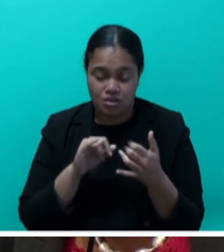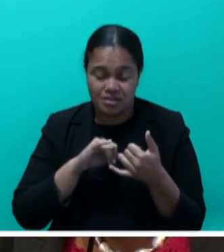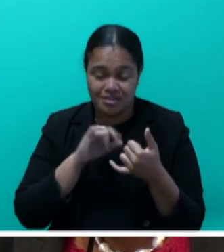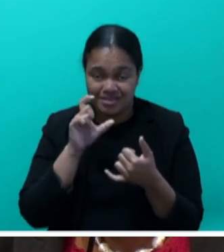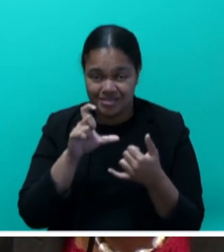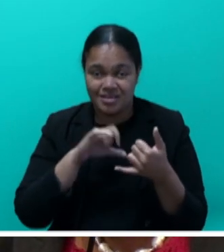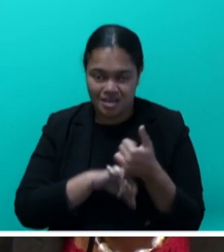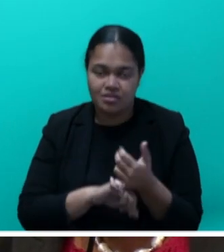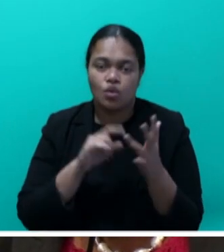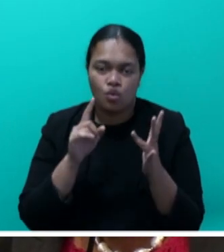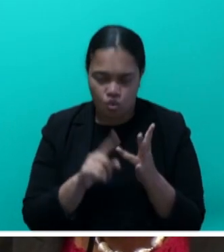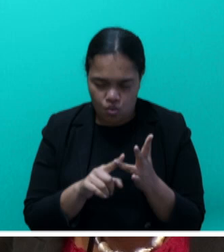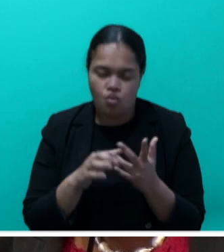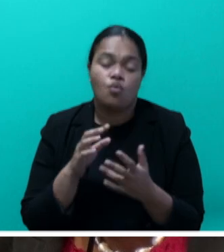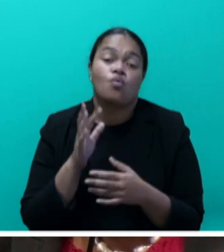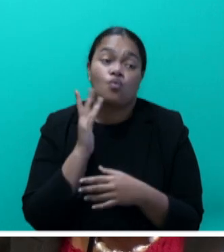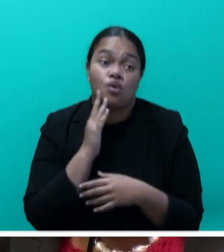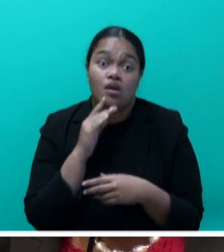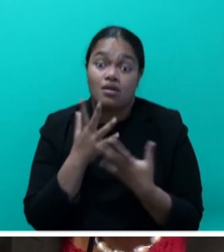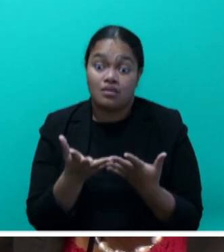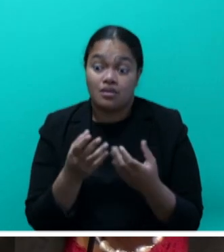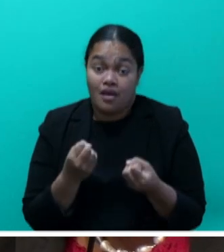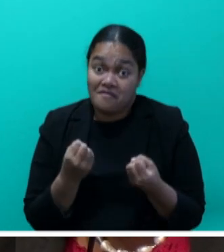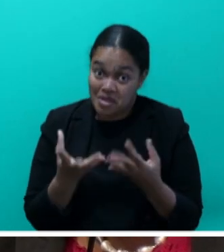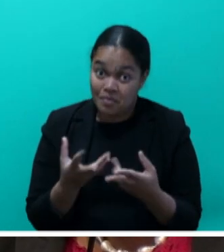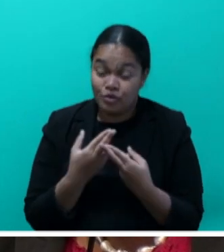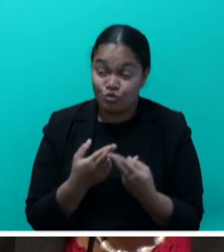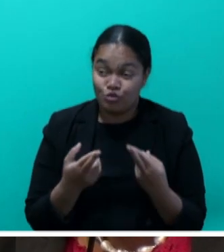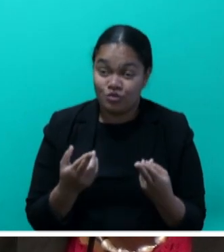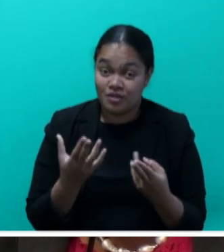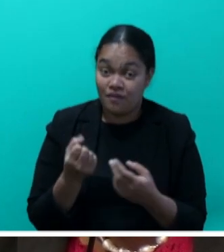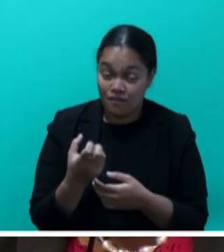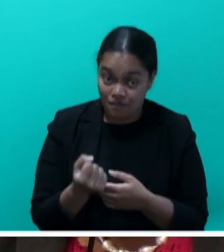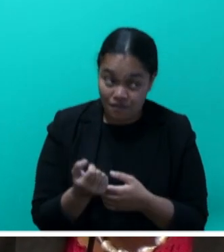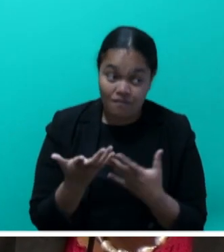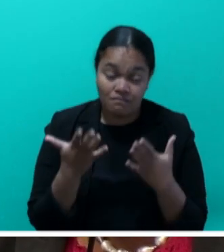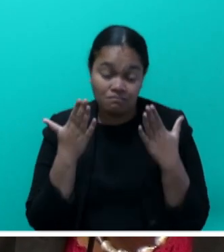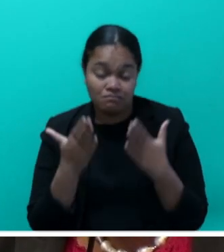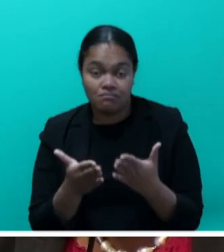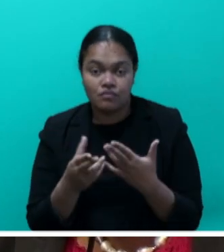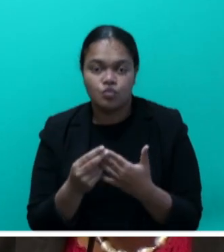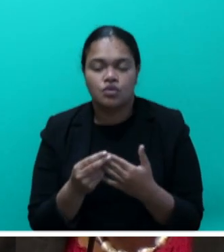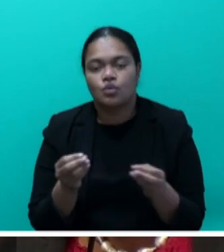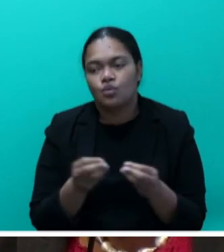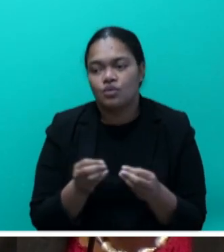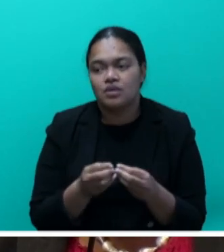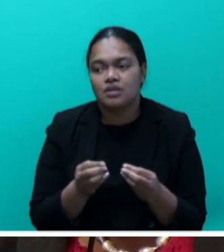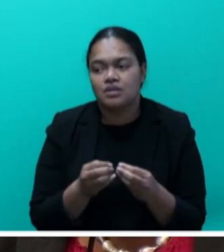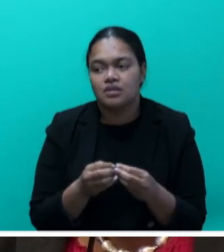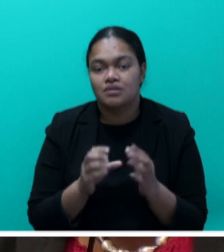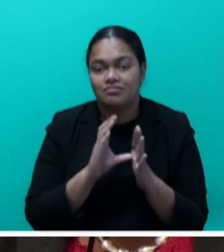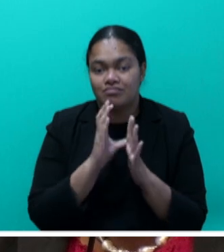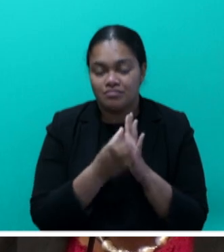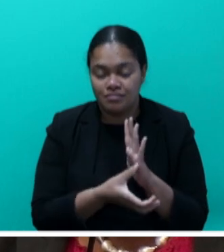Speakers, at the moment the Ministry is utilising available resources to deal with the current drug rehabilitation cases, and at the